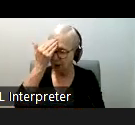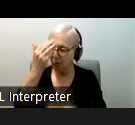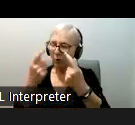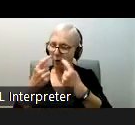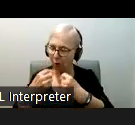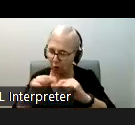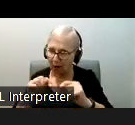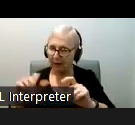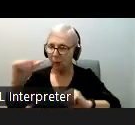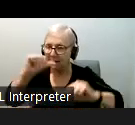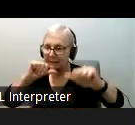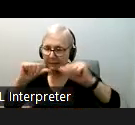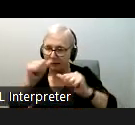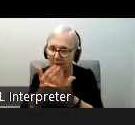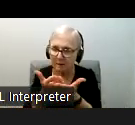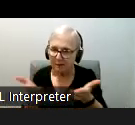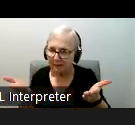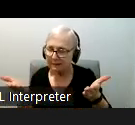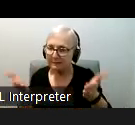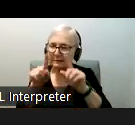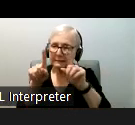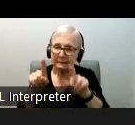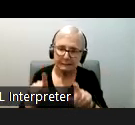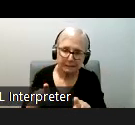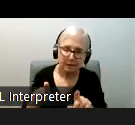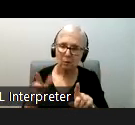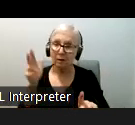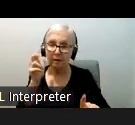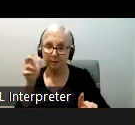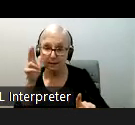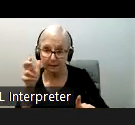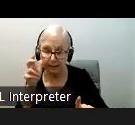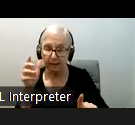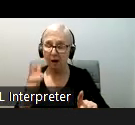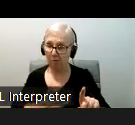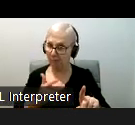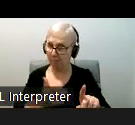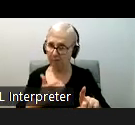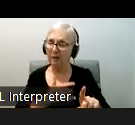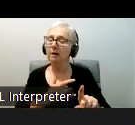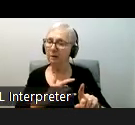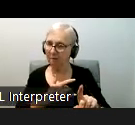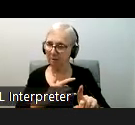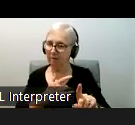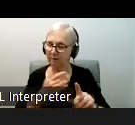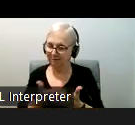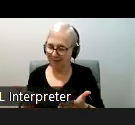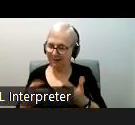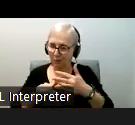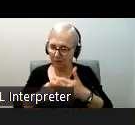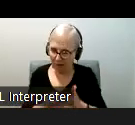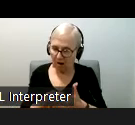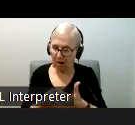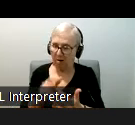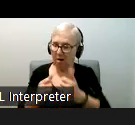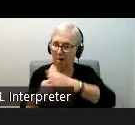experimenting on some things. We're listening. I hope you feel like a lot of things we've been implementing are based on feedback we got